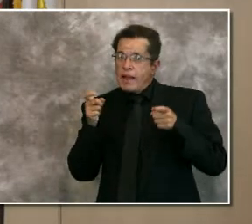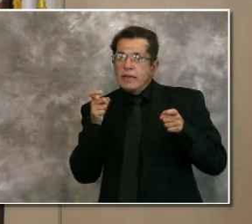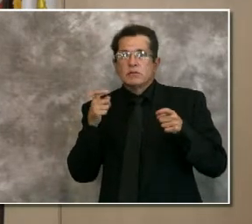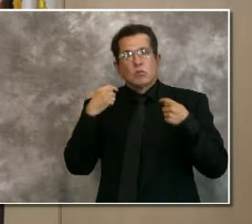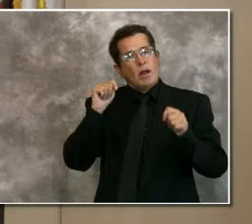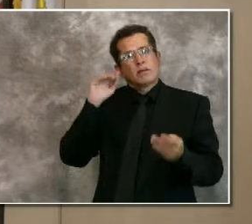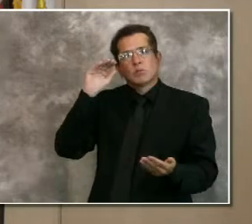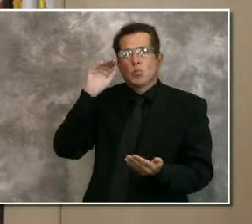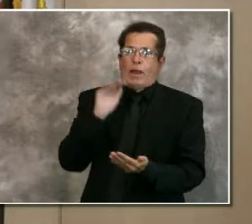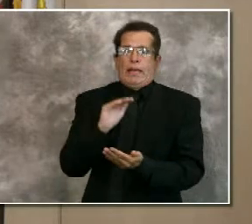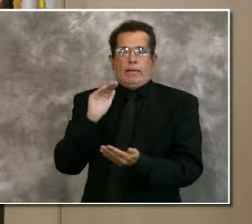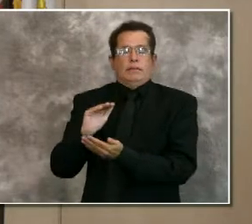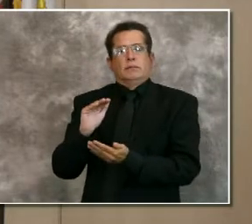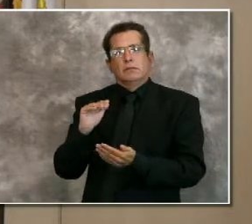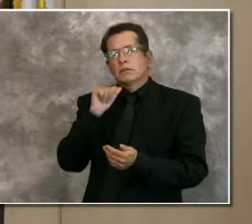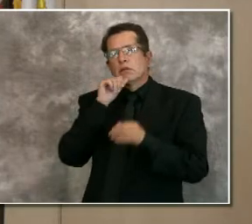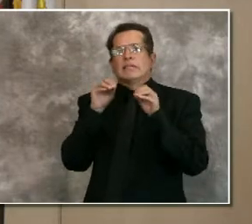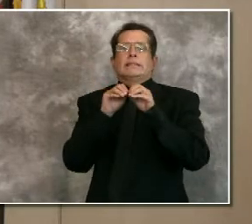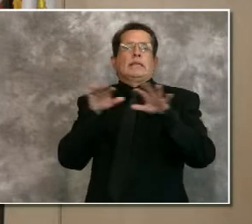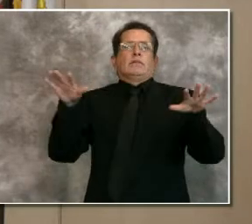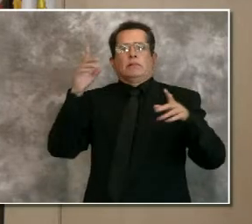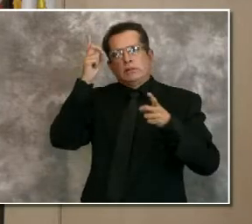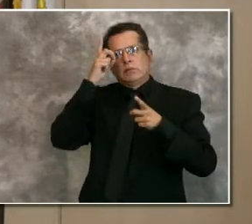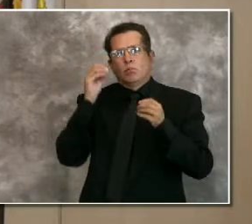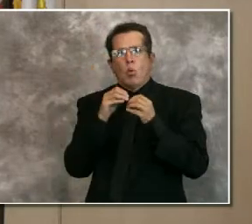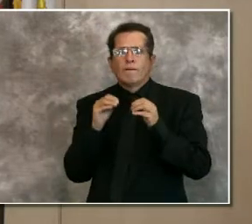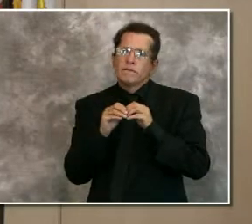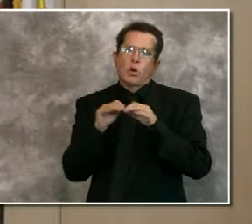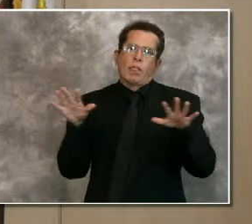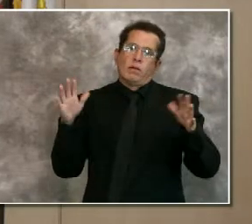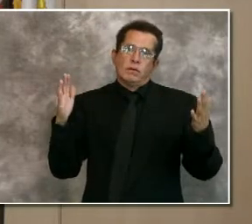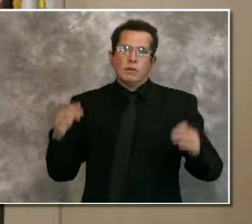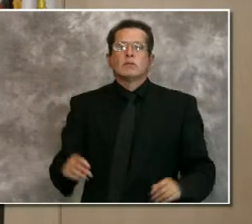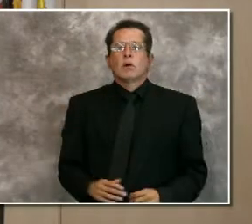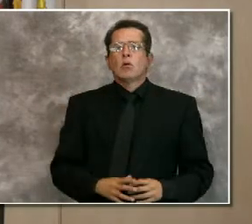of this disease further. Thank you.